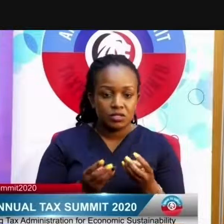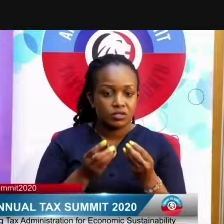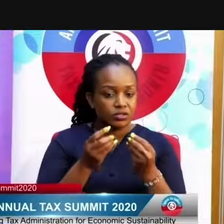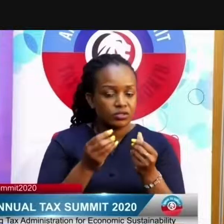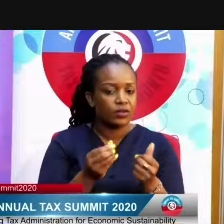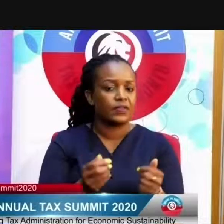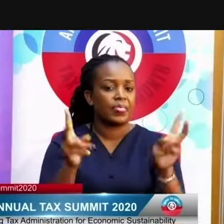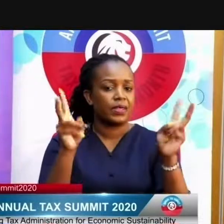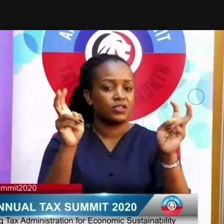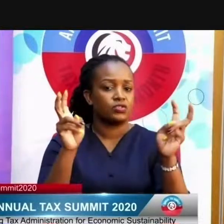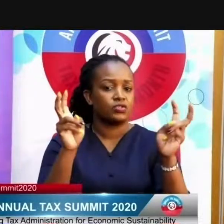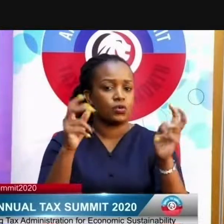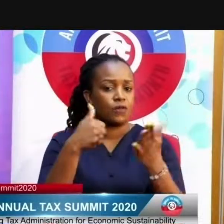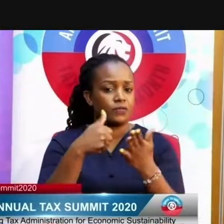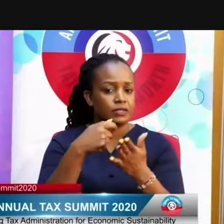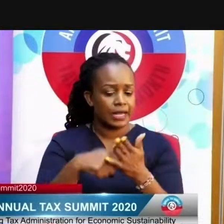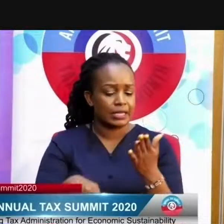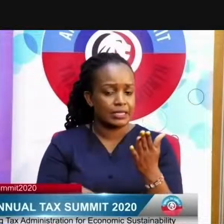in dealing with